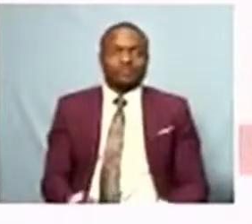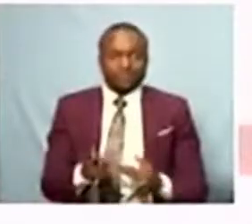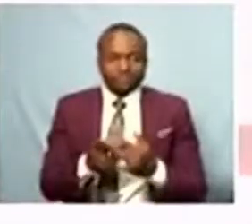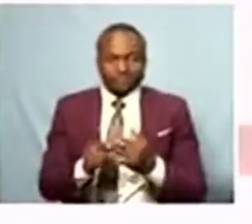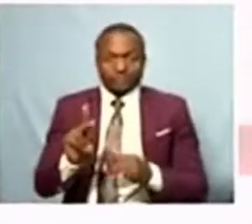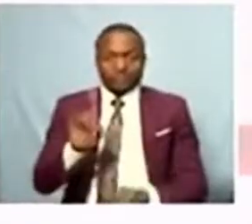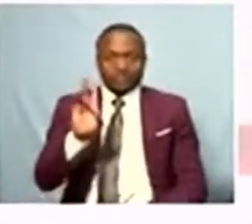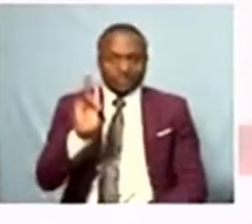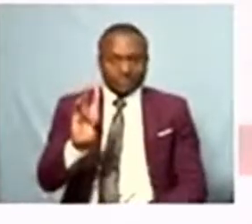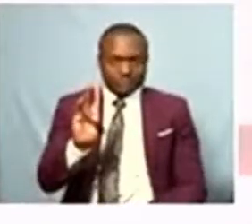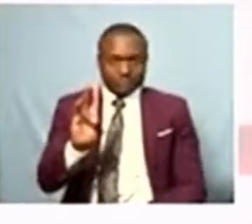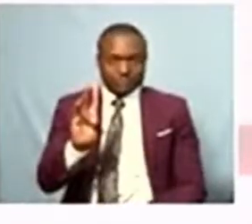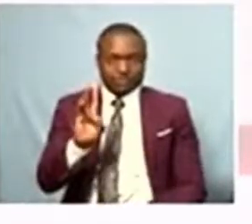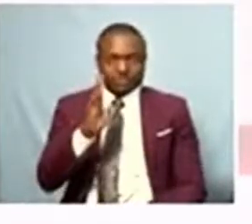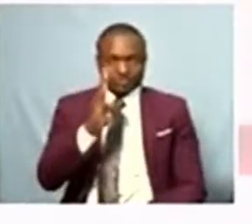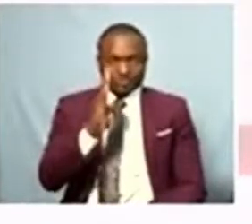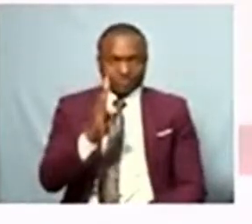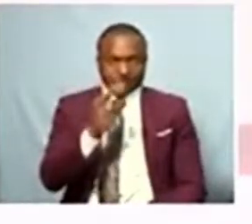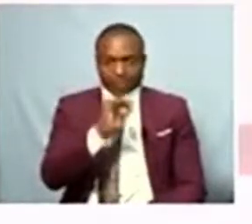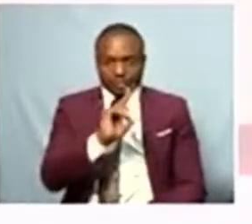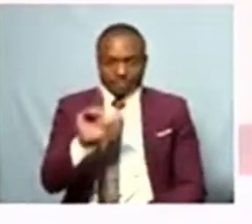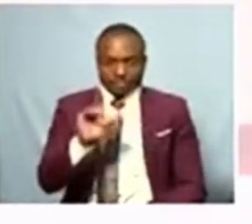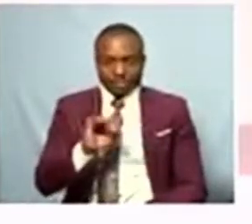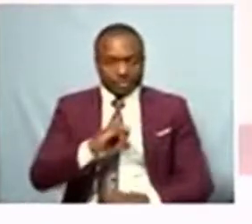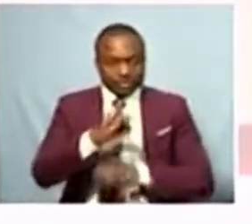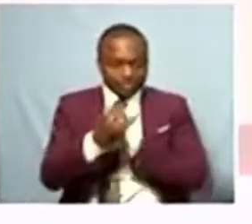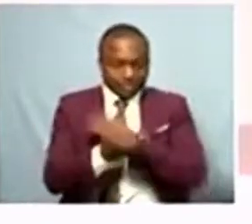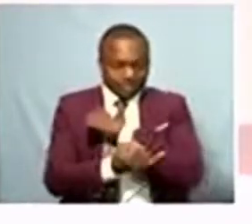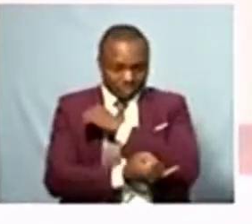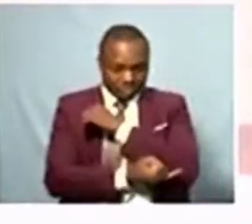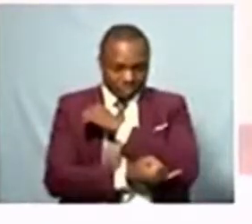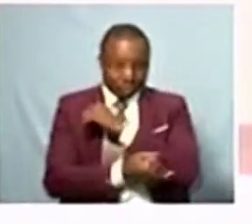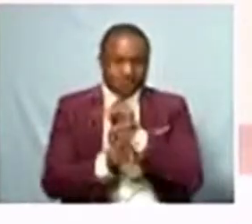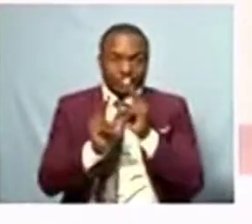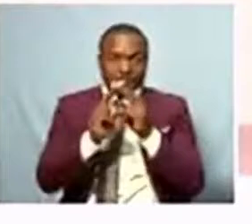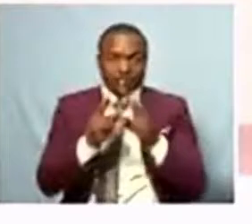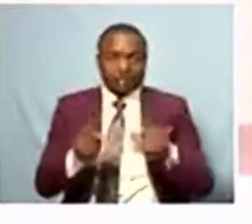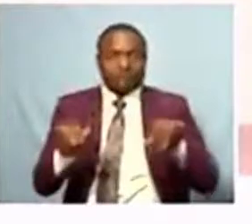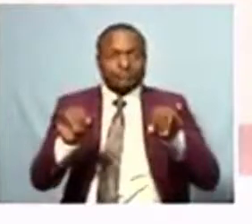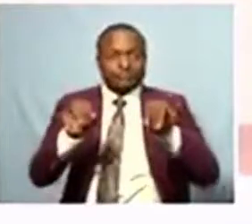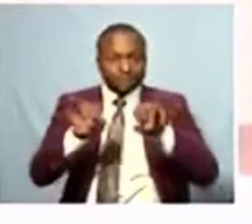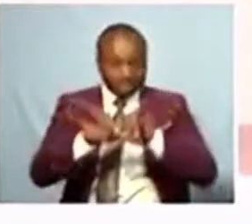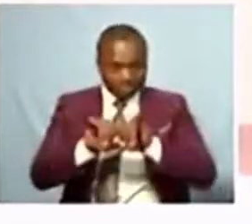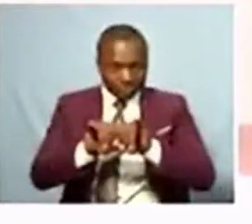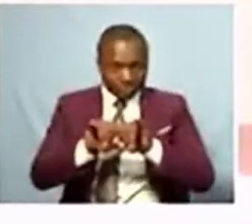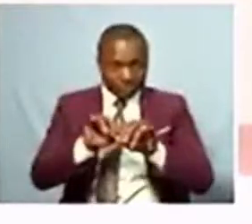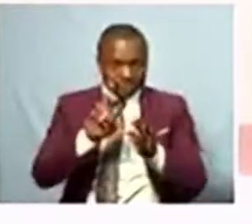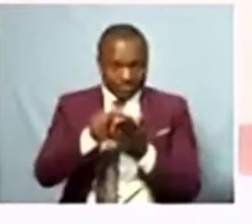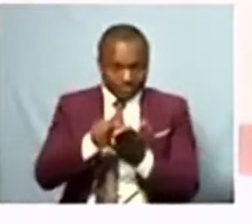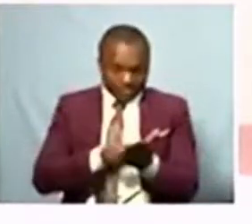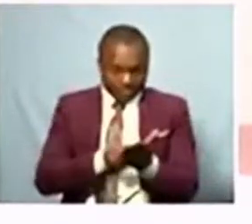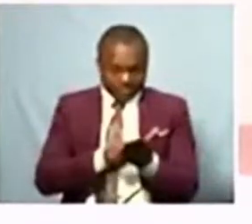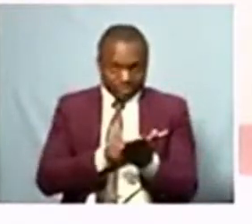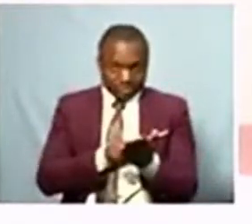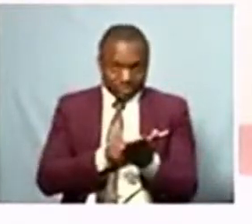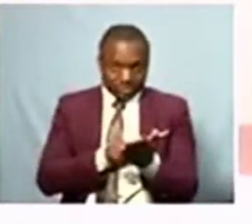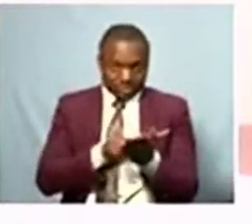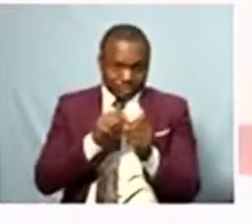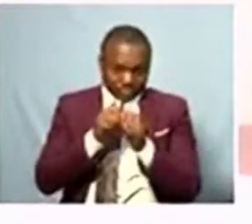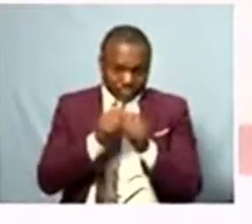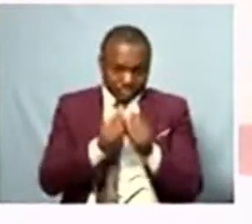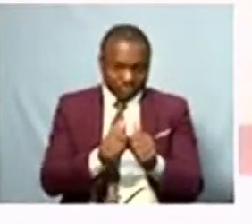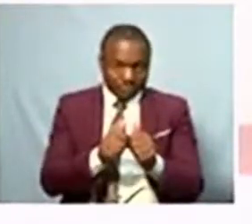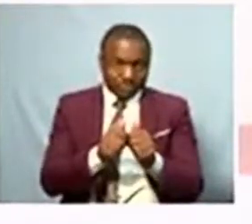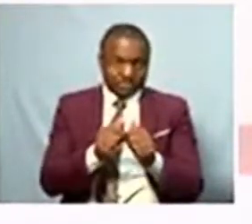7 of the bill, which introduces critical compliance obligations for